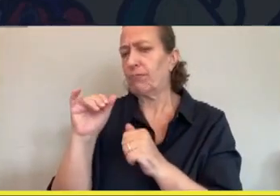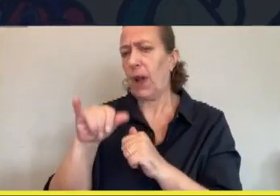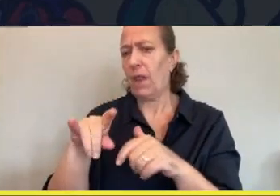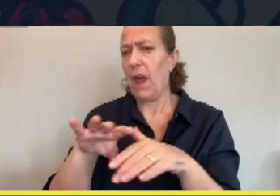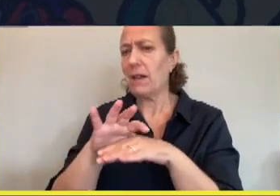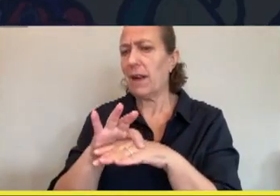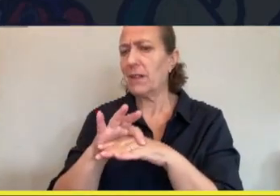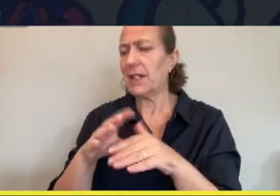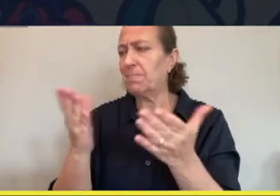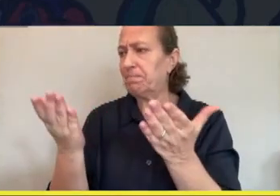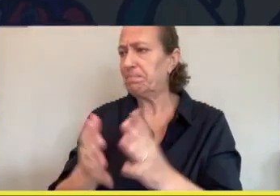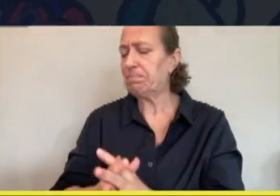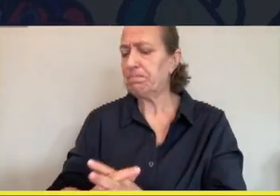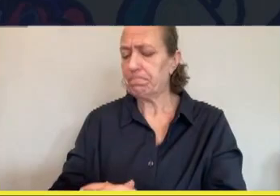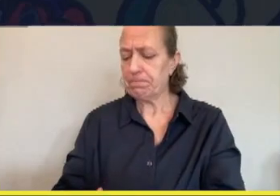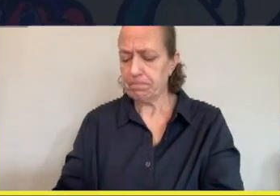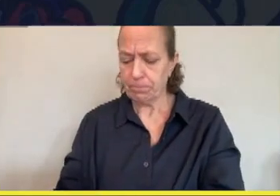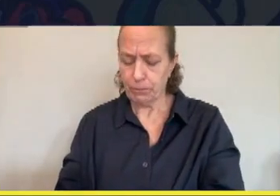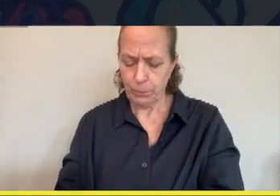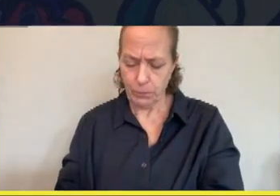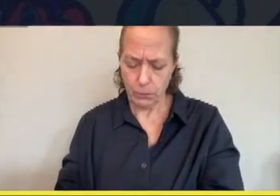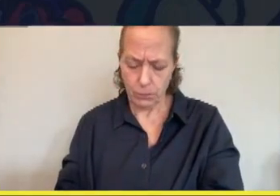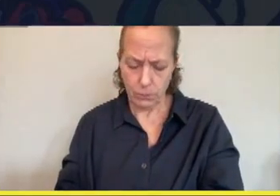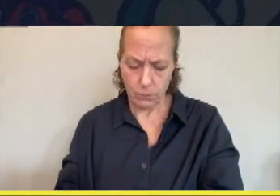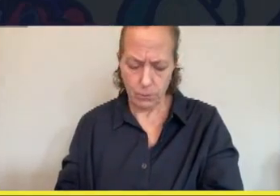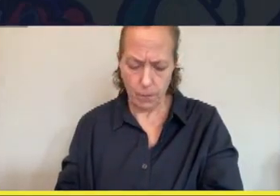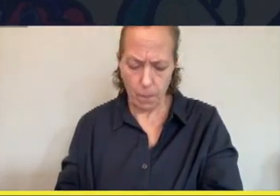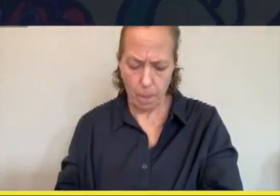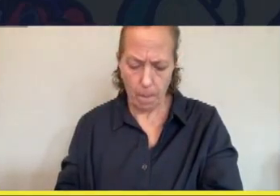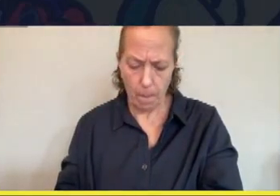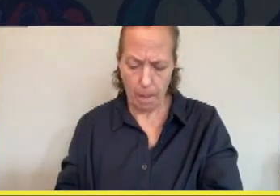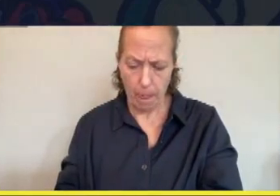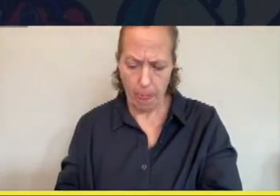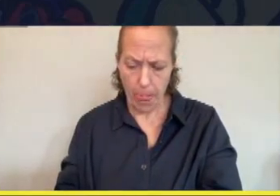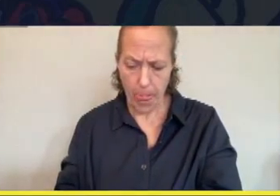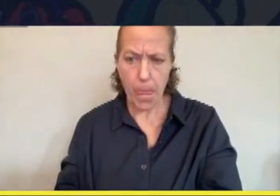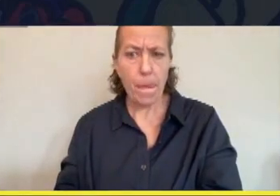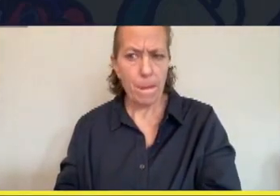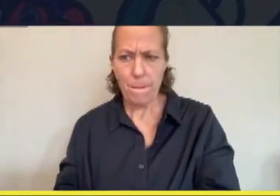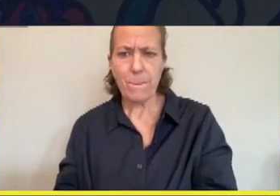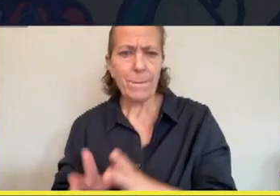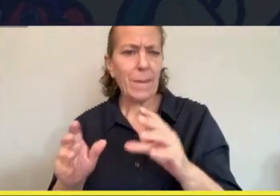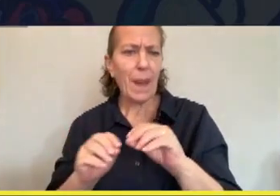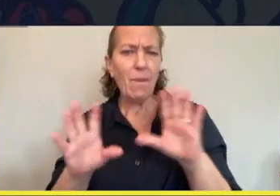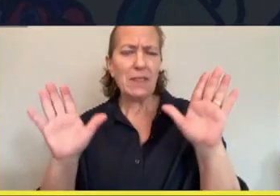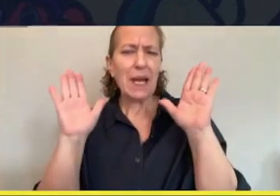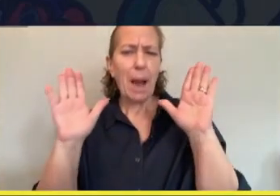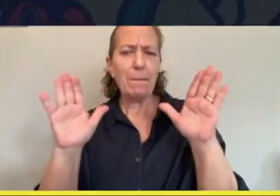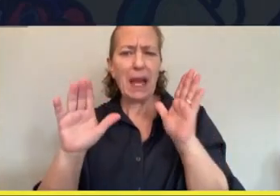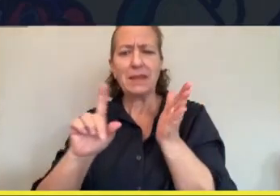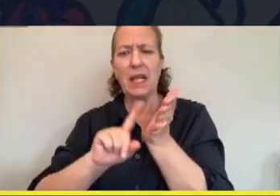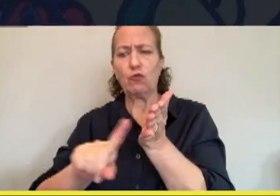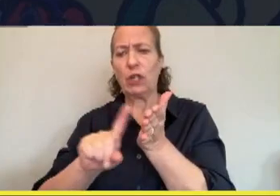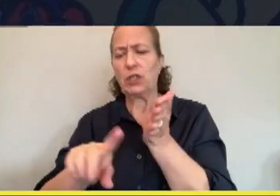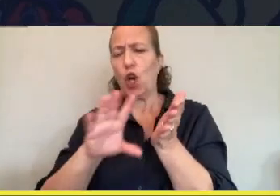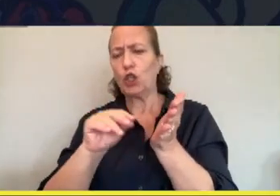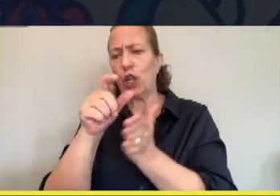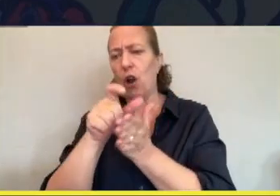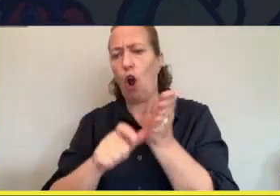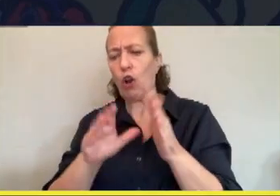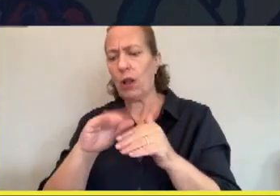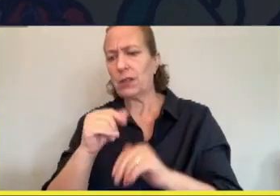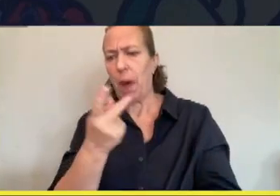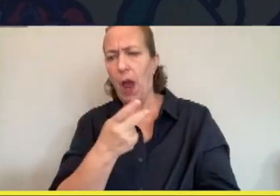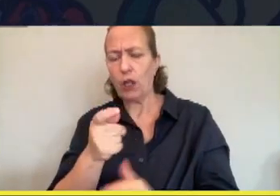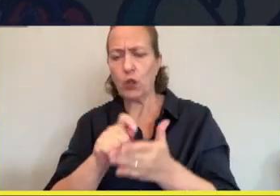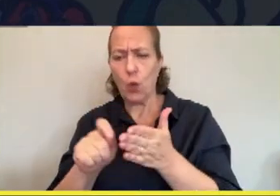issue. Obviously, some amazing research and articles by our two authors. One